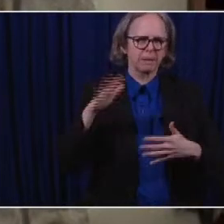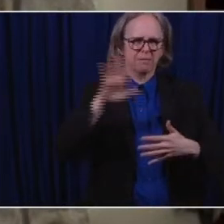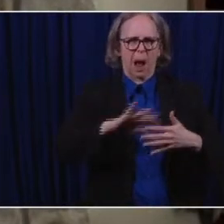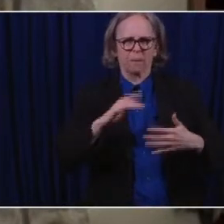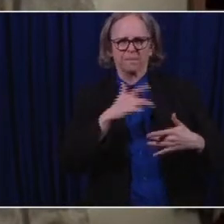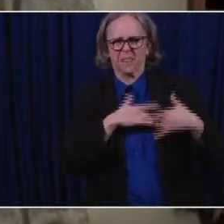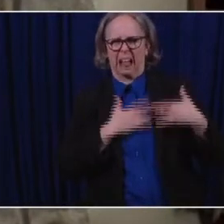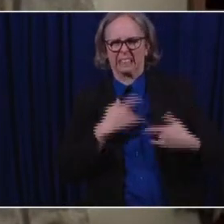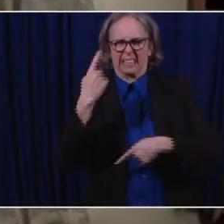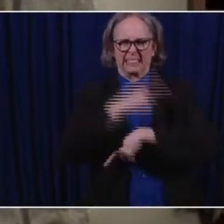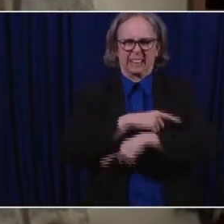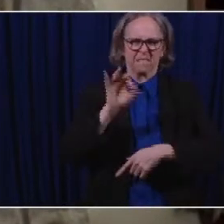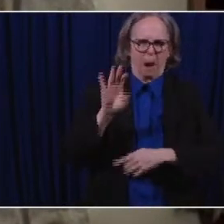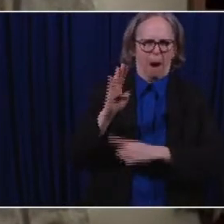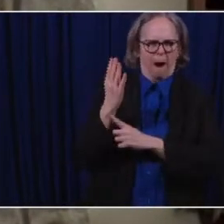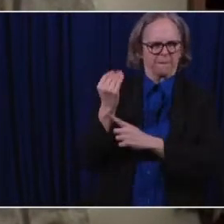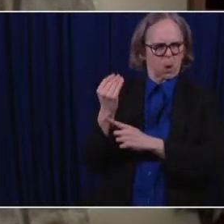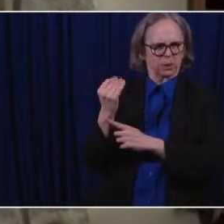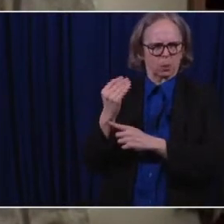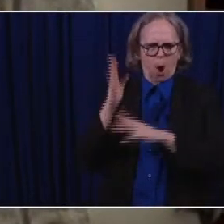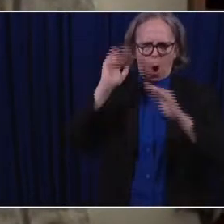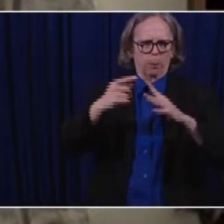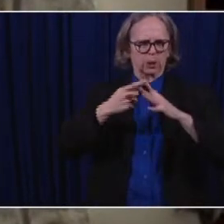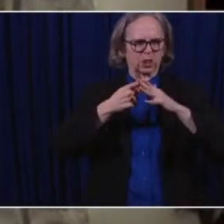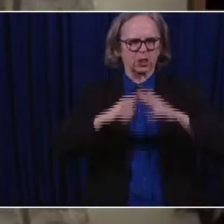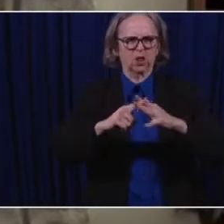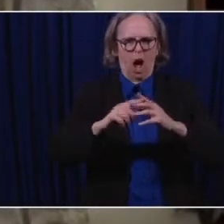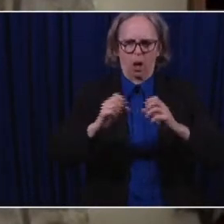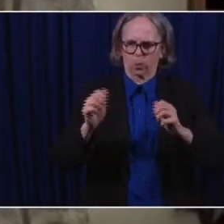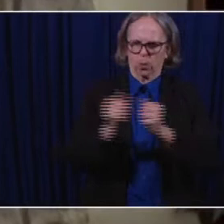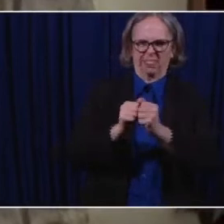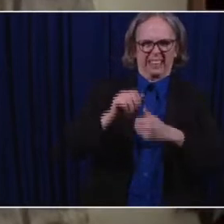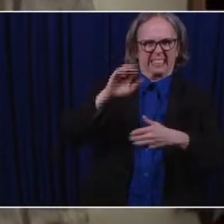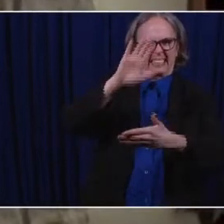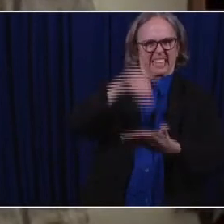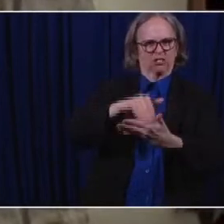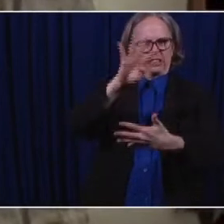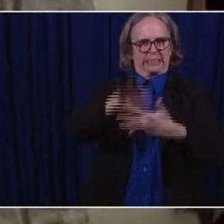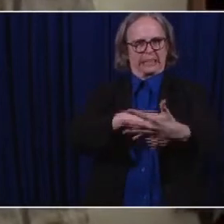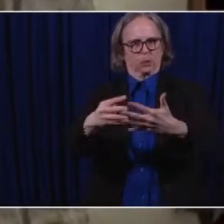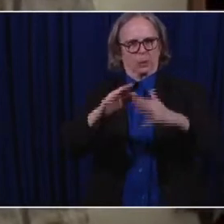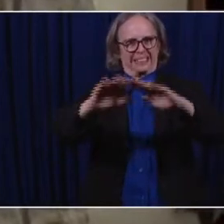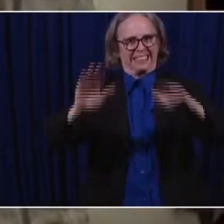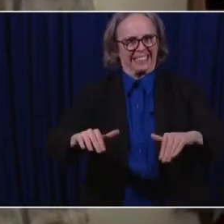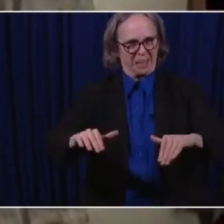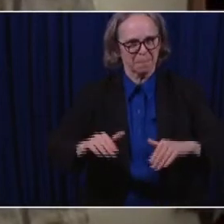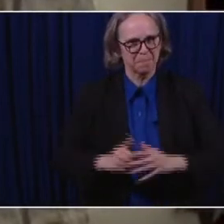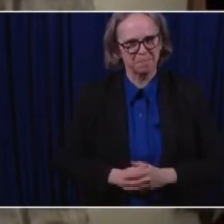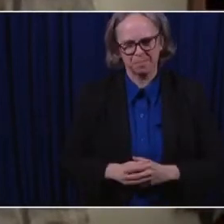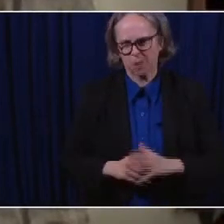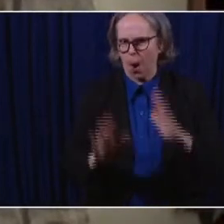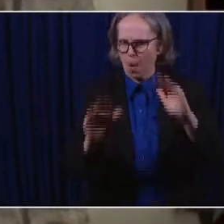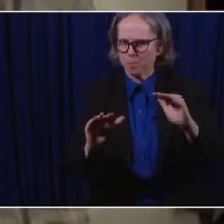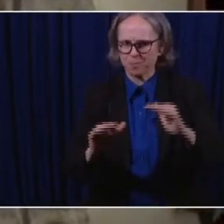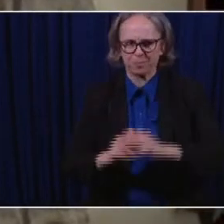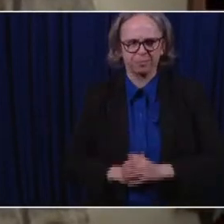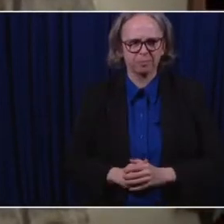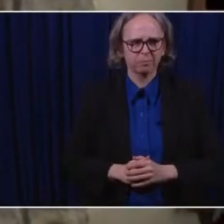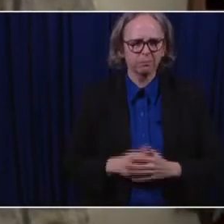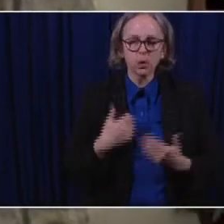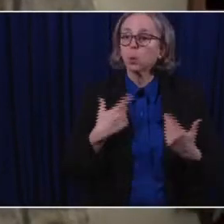this process. And we would encourage providers to join the